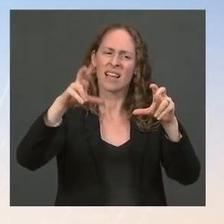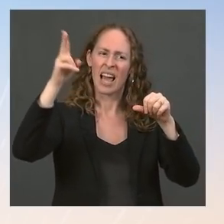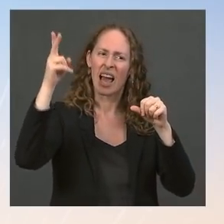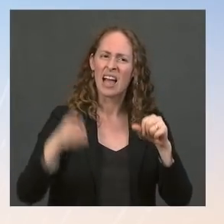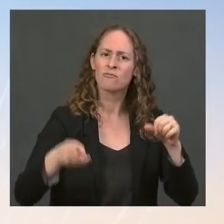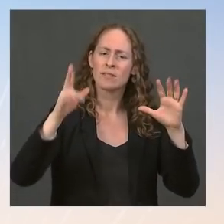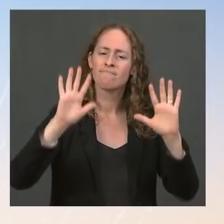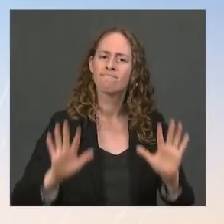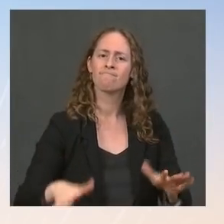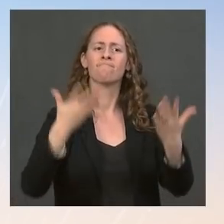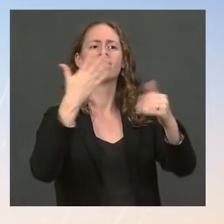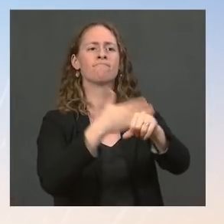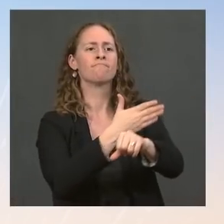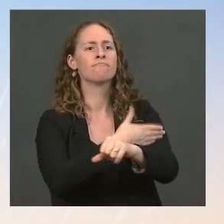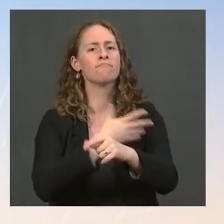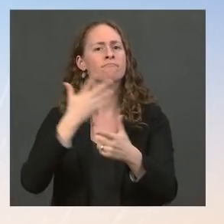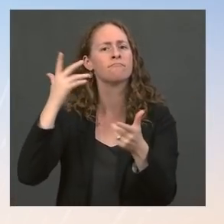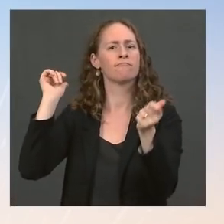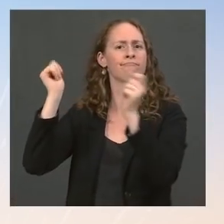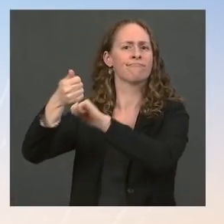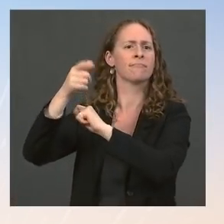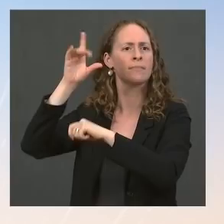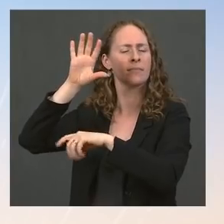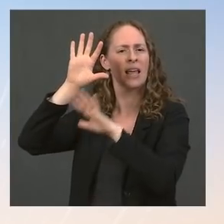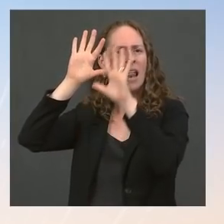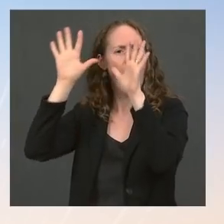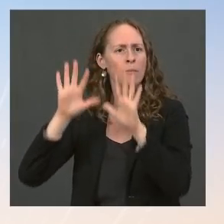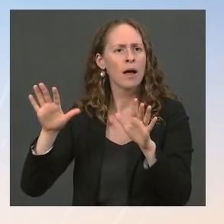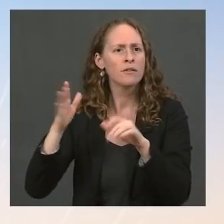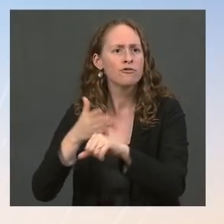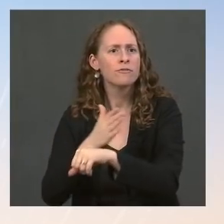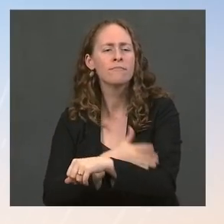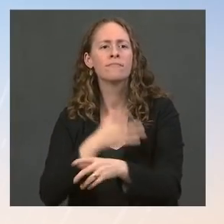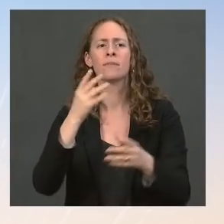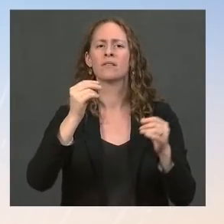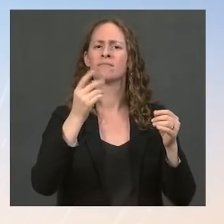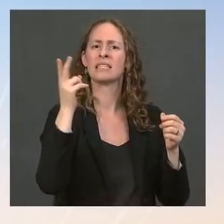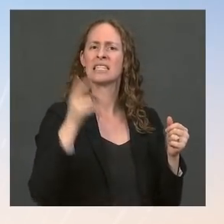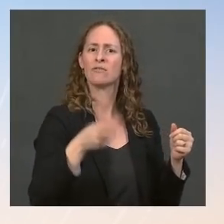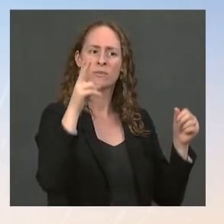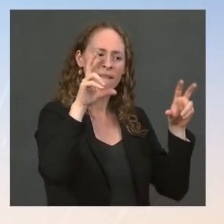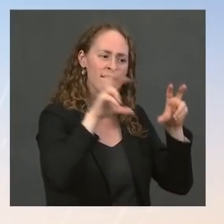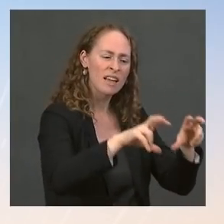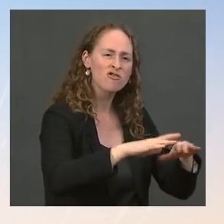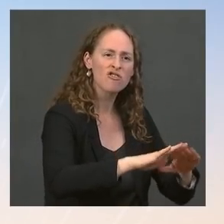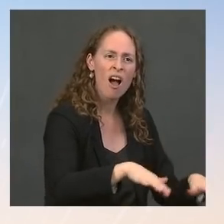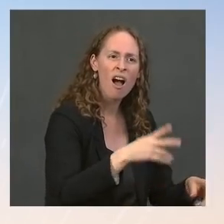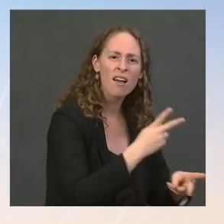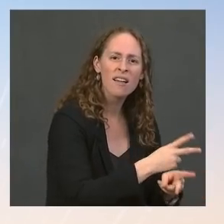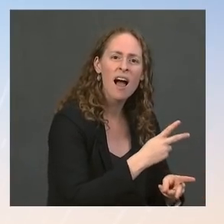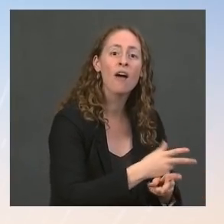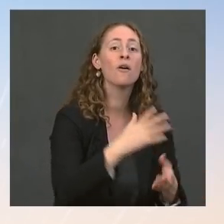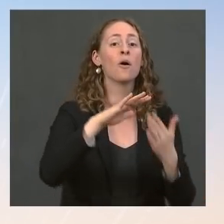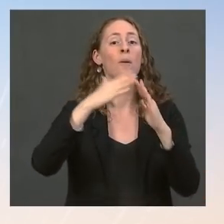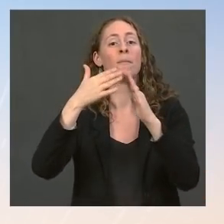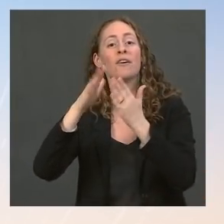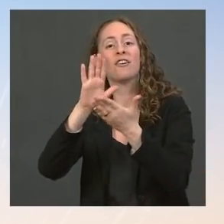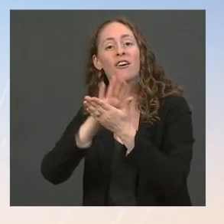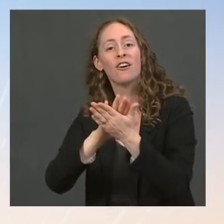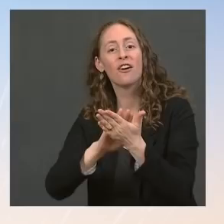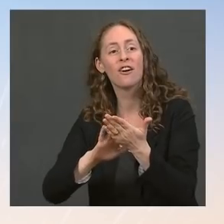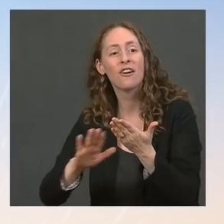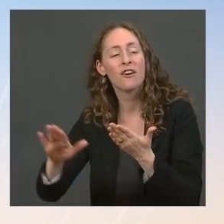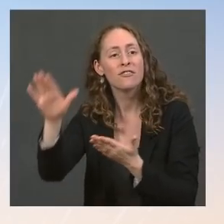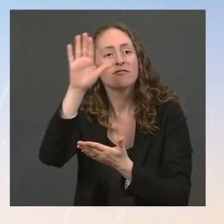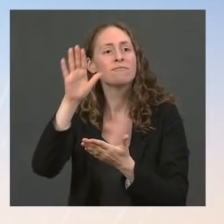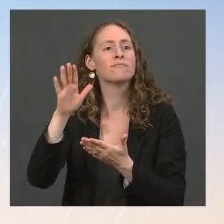a historic investment in lowering the cost of childcare, elder care, community college, universal pre-K. Those are